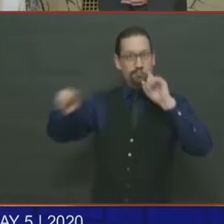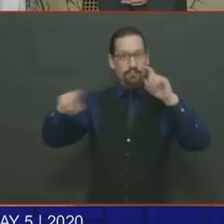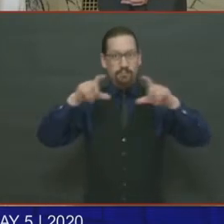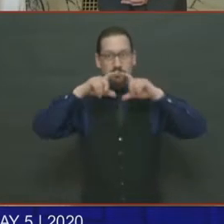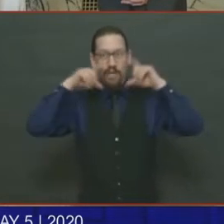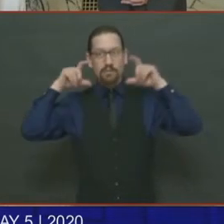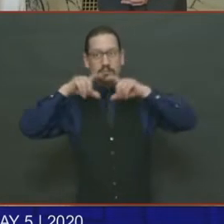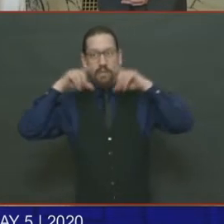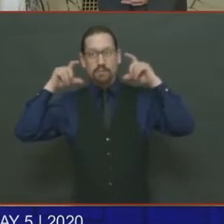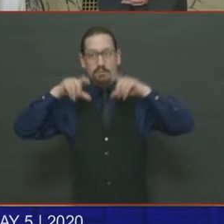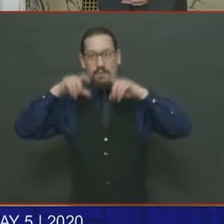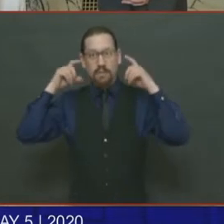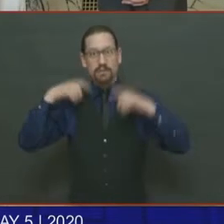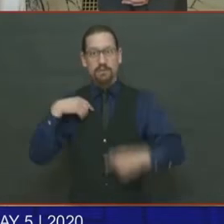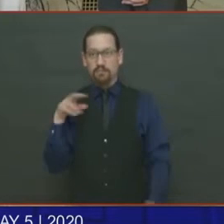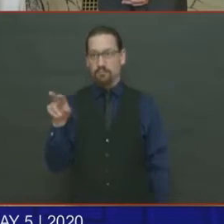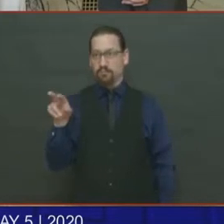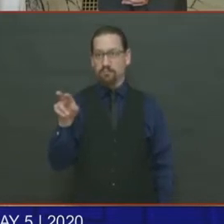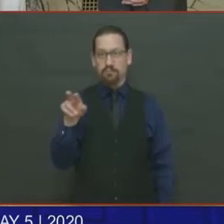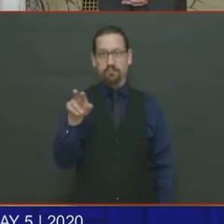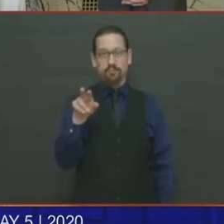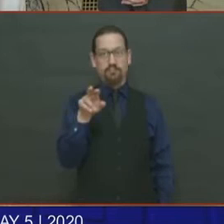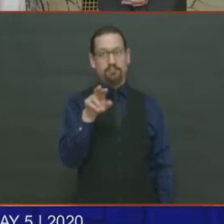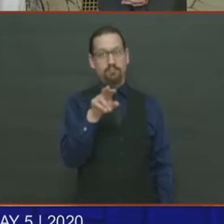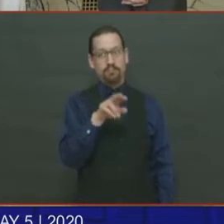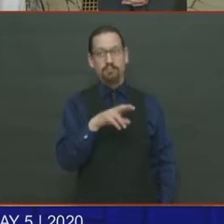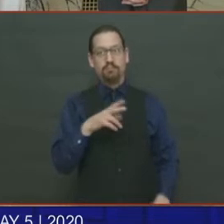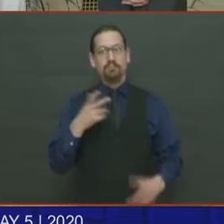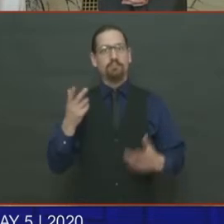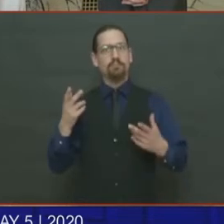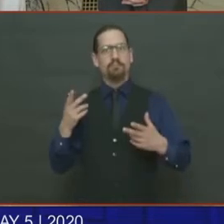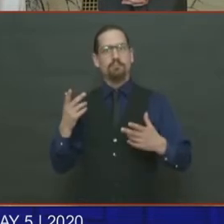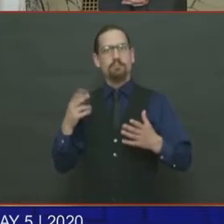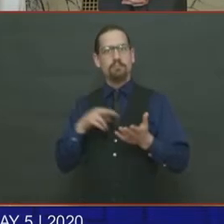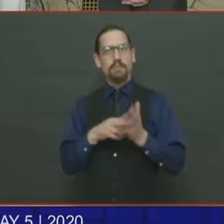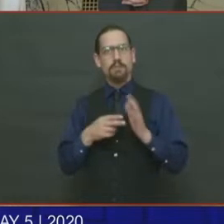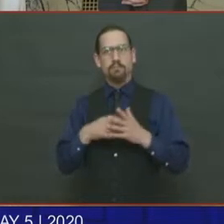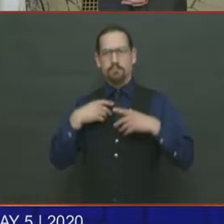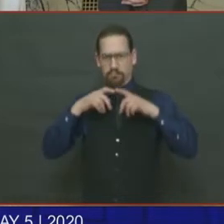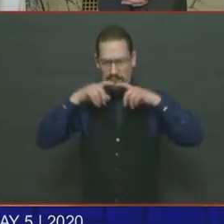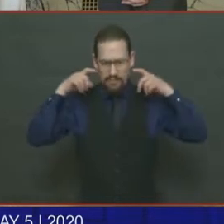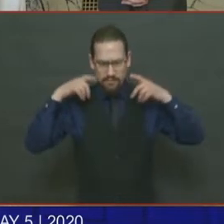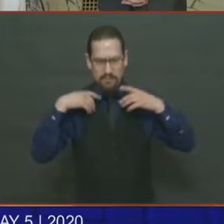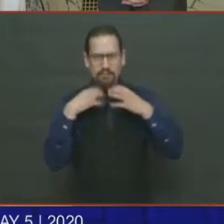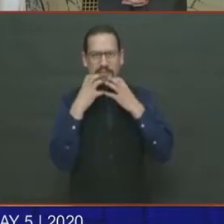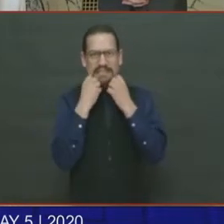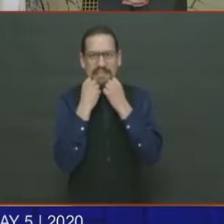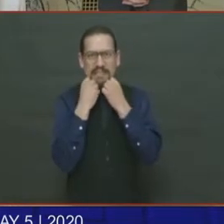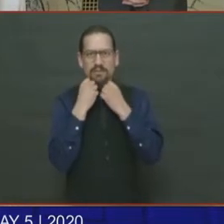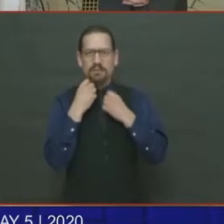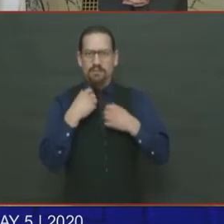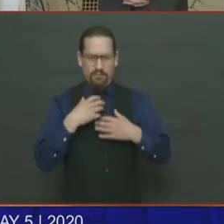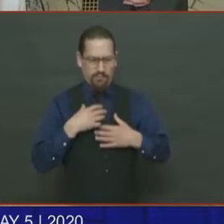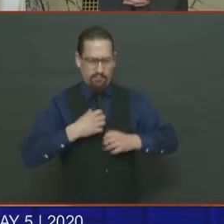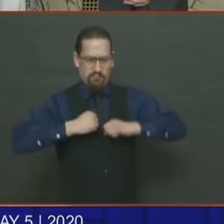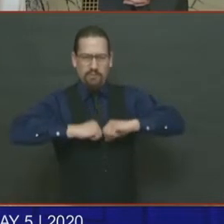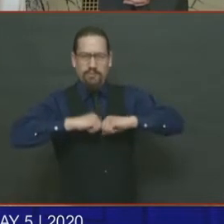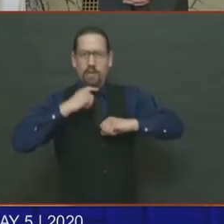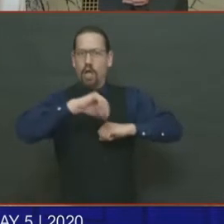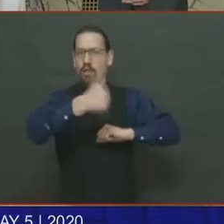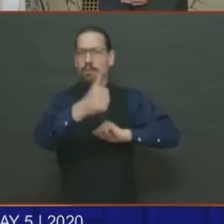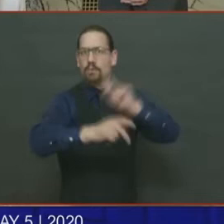covering, I see people acting to protect their fellow Rhode Islanders. That's actually what we are saying